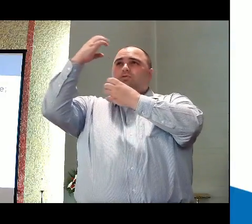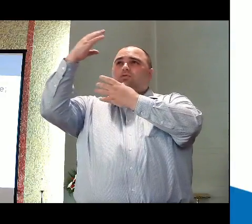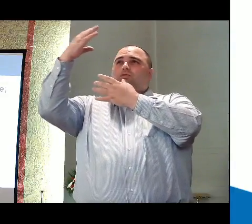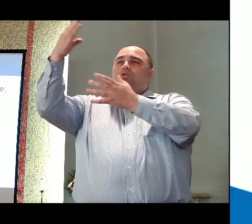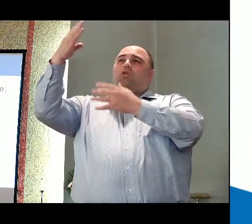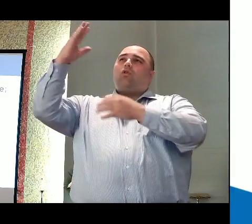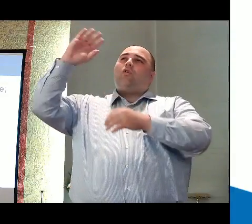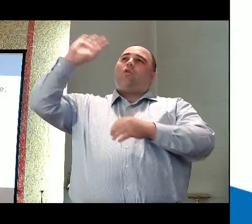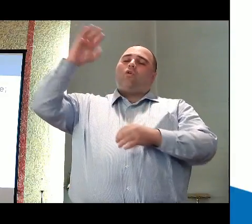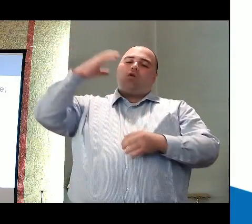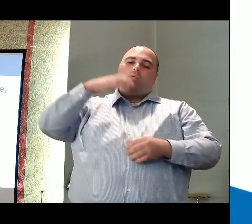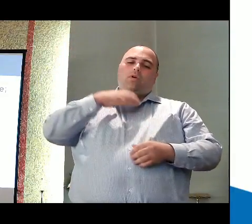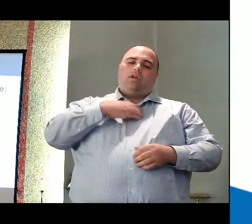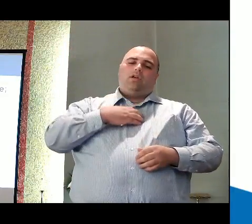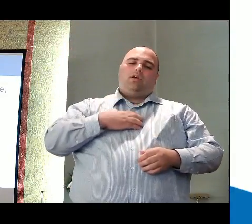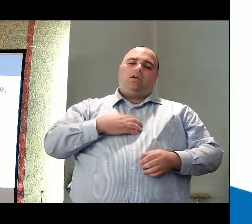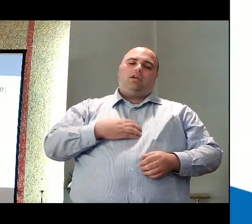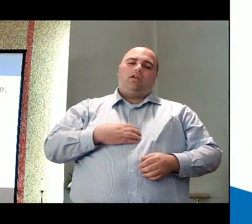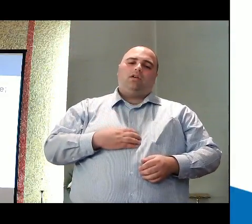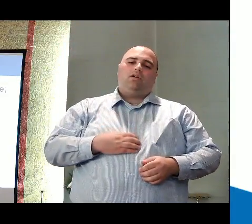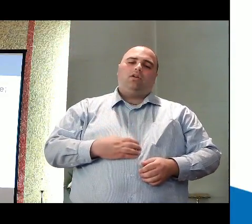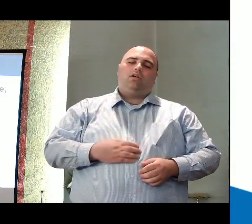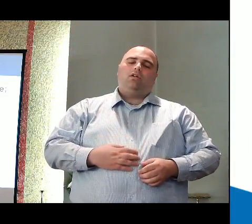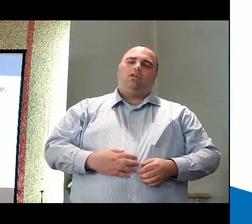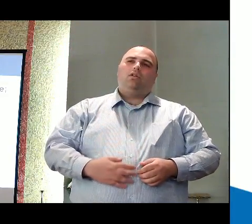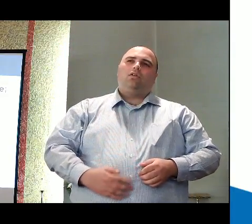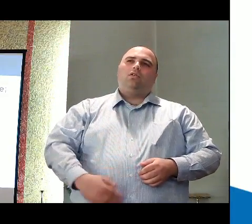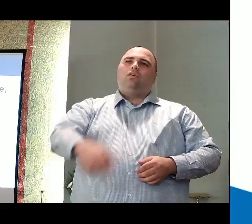do your